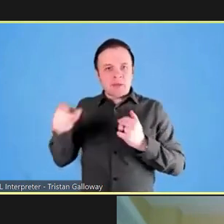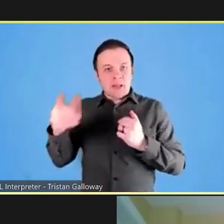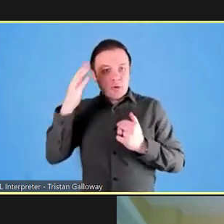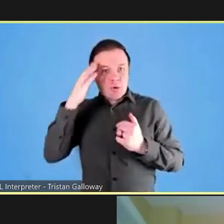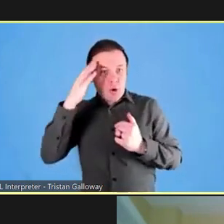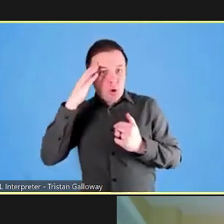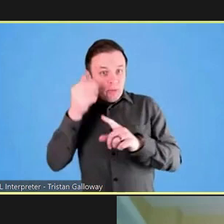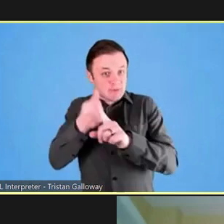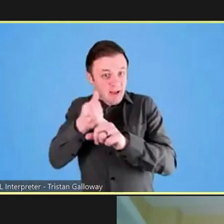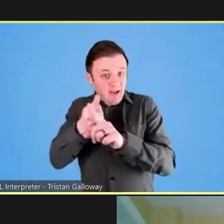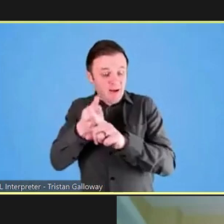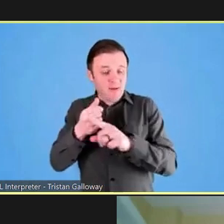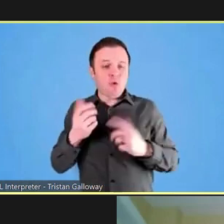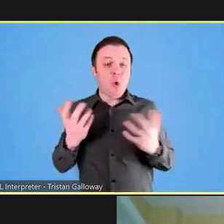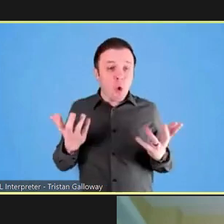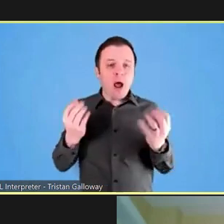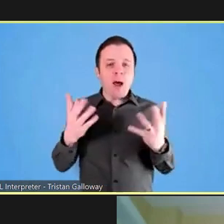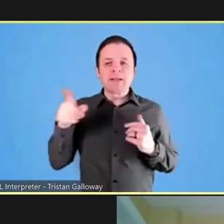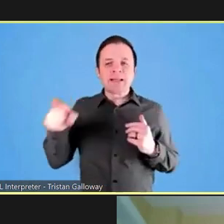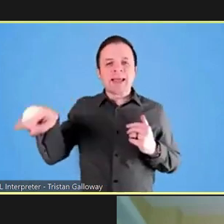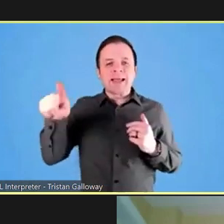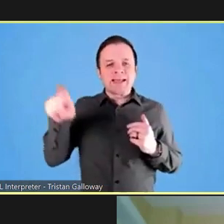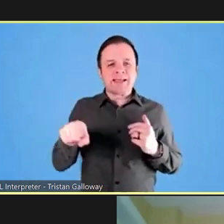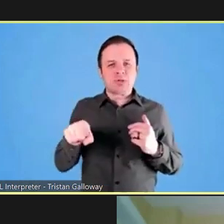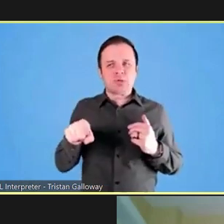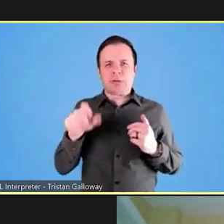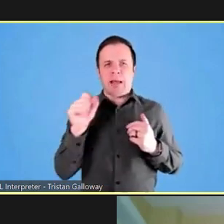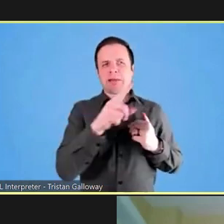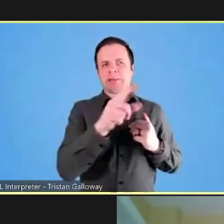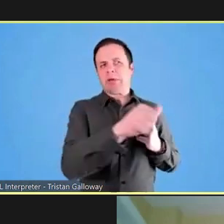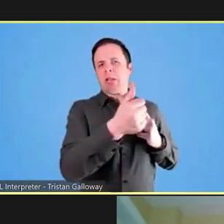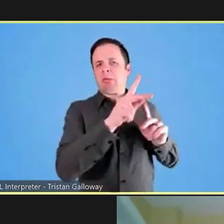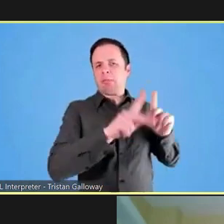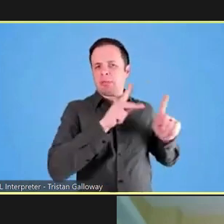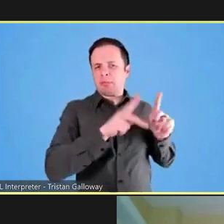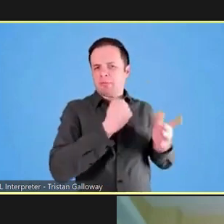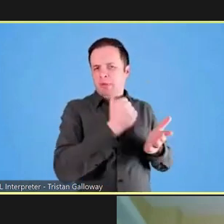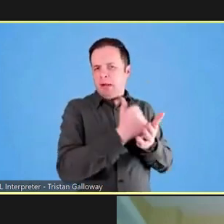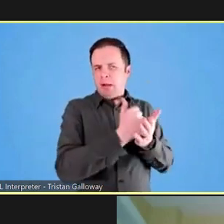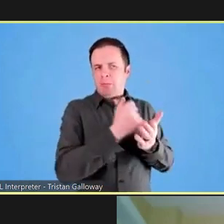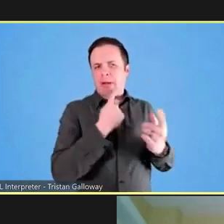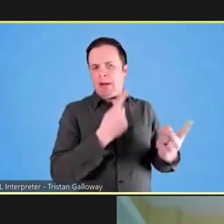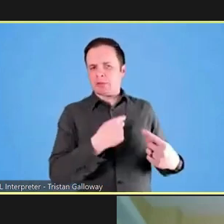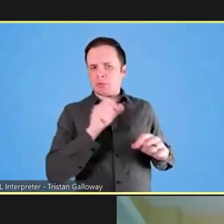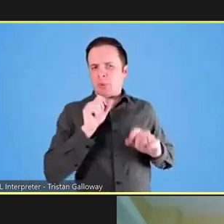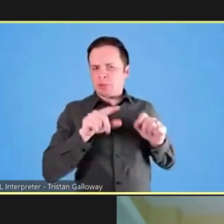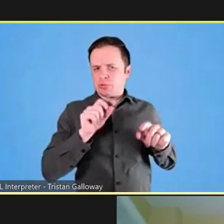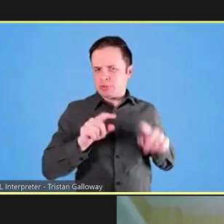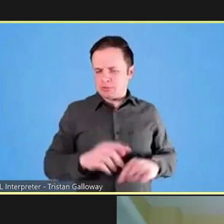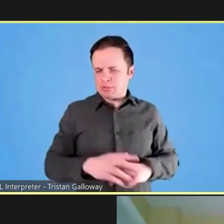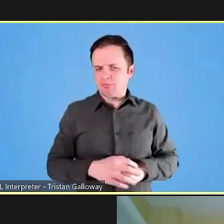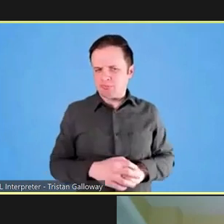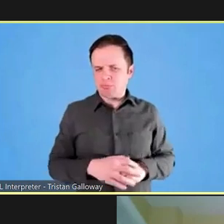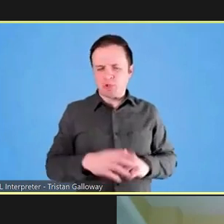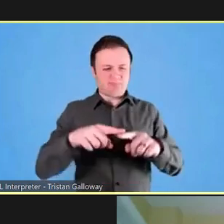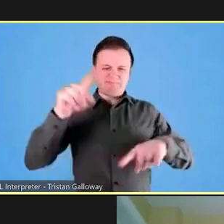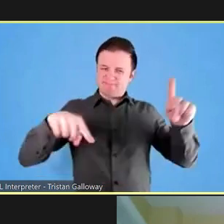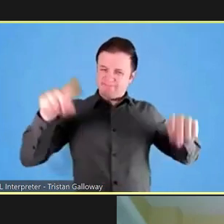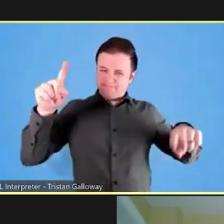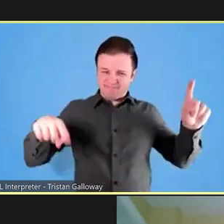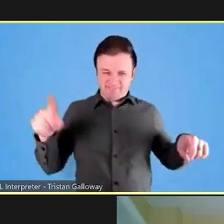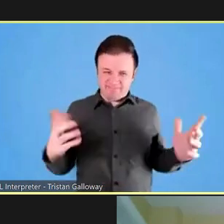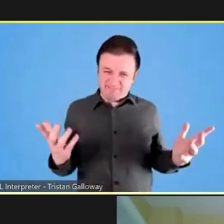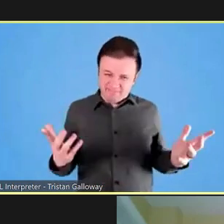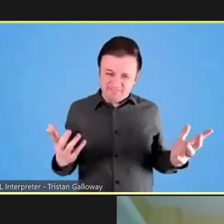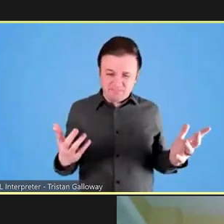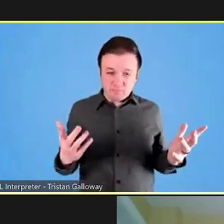themselves, or how much they need to go back and ask folks. So it really kind of varies. We strongly